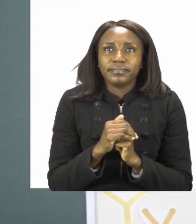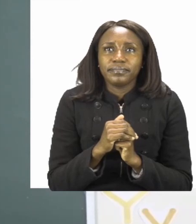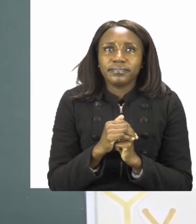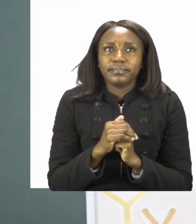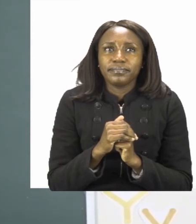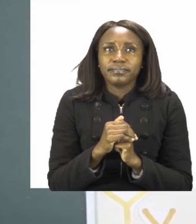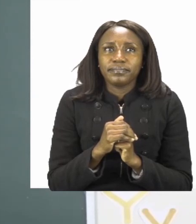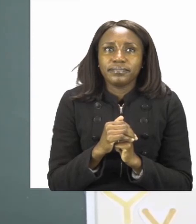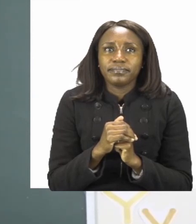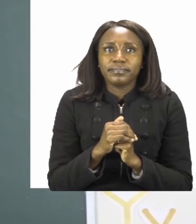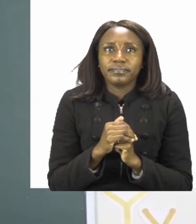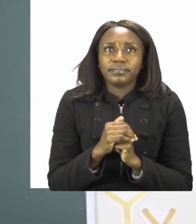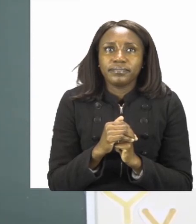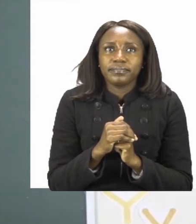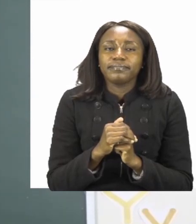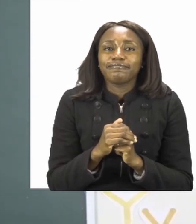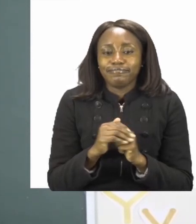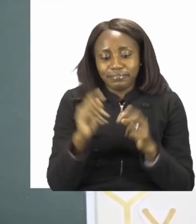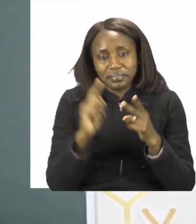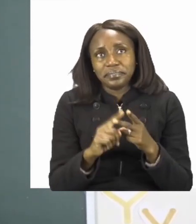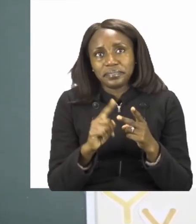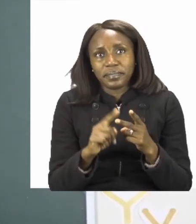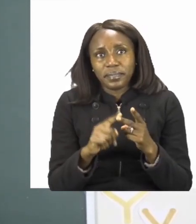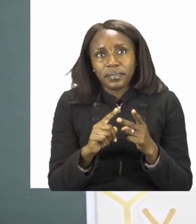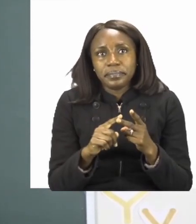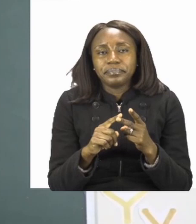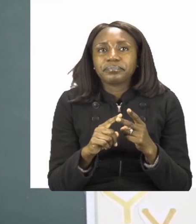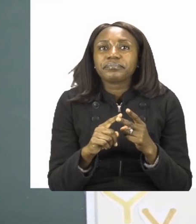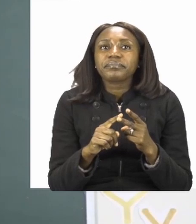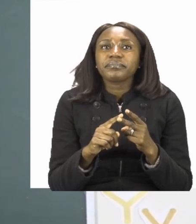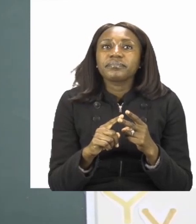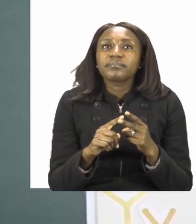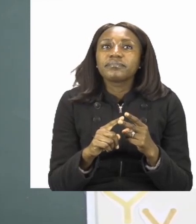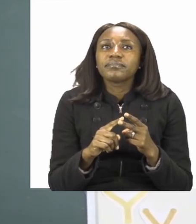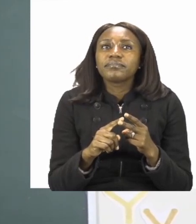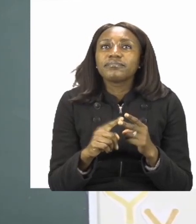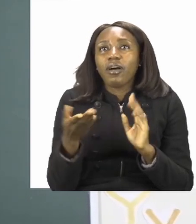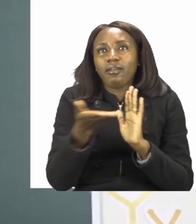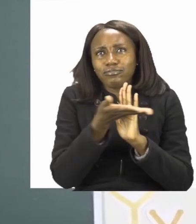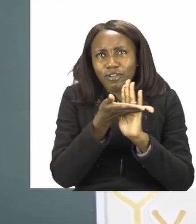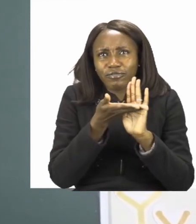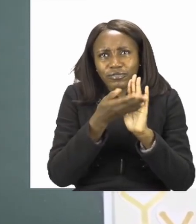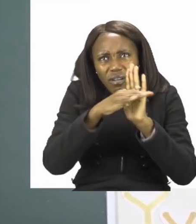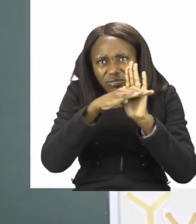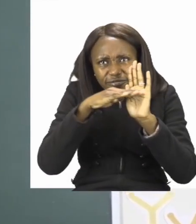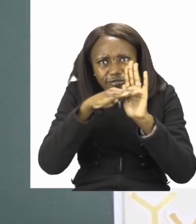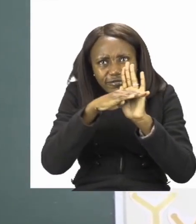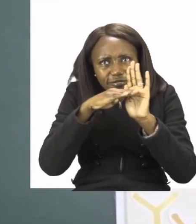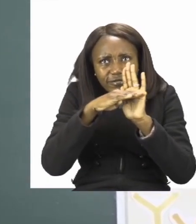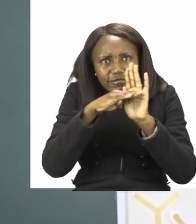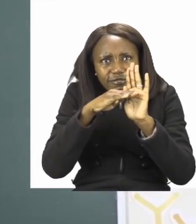drink from it. The next one that is in my hand is half. Now, some people